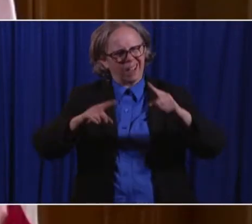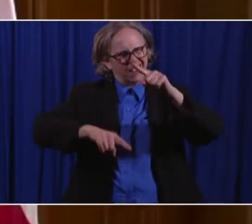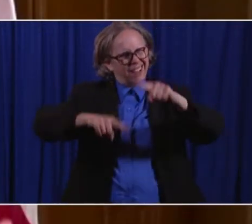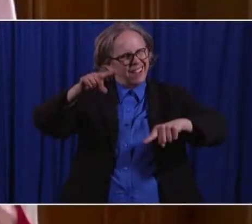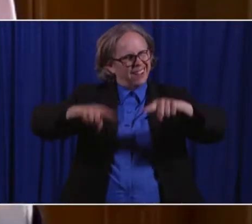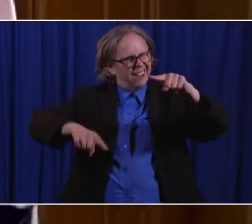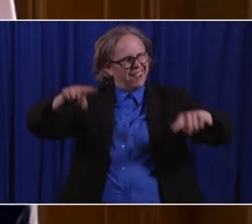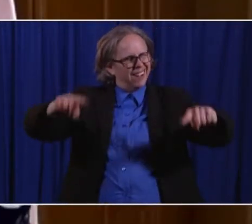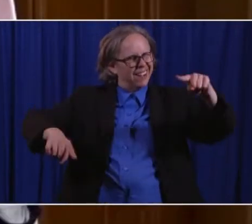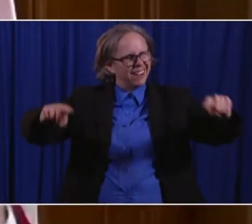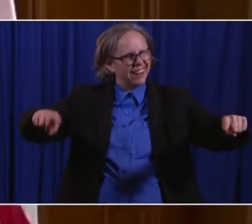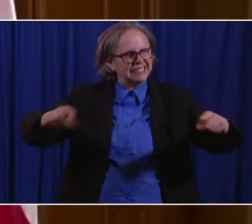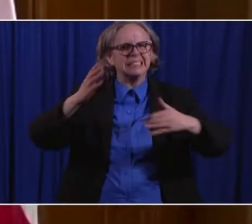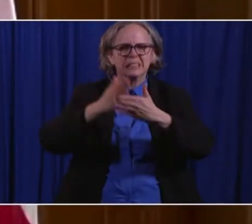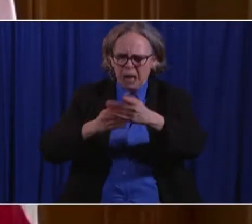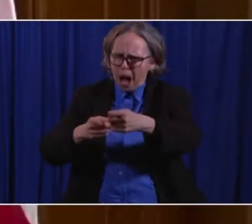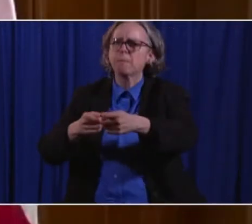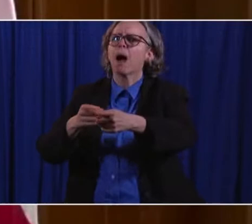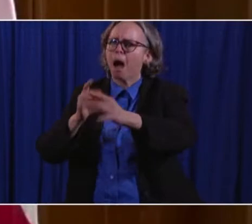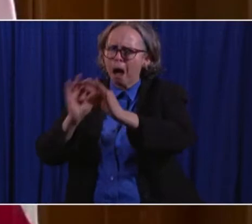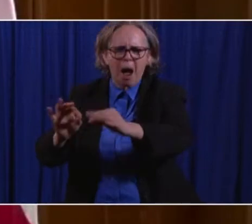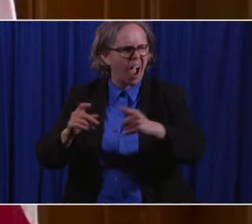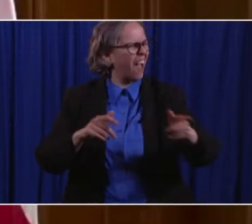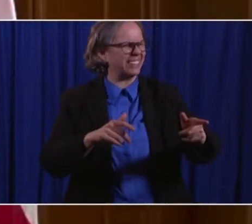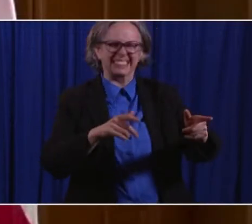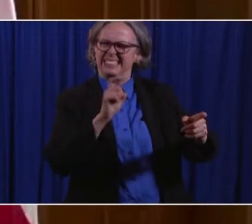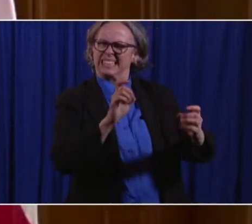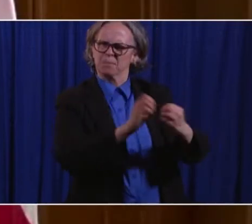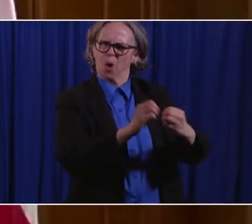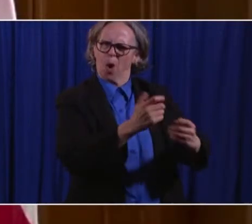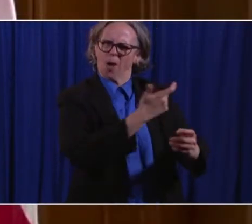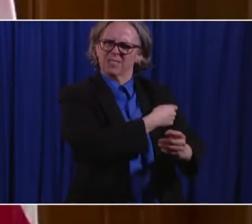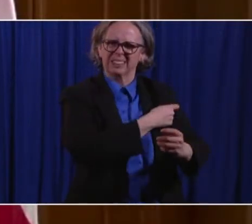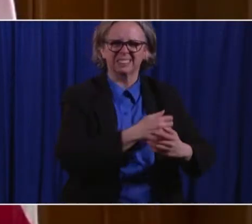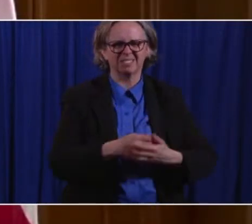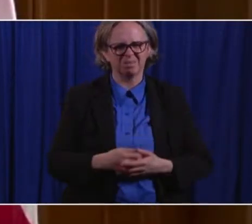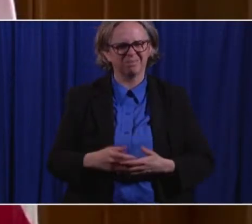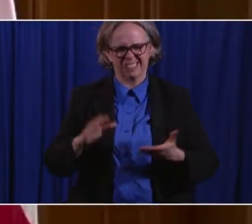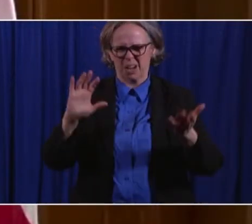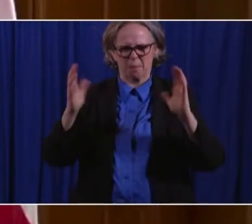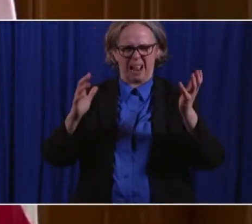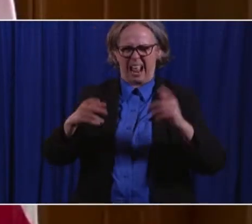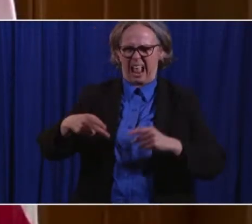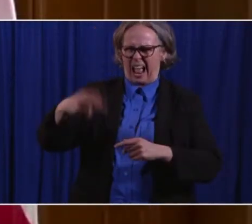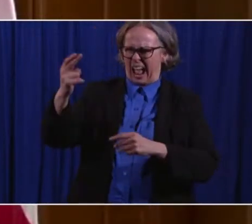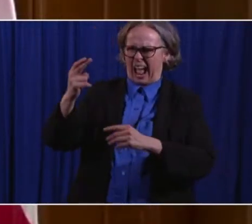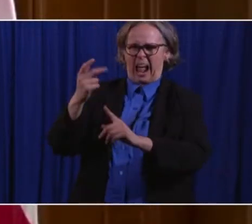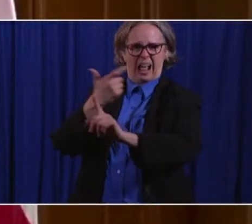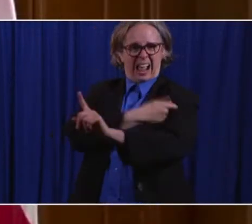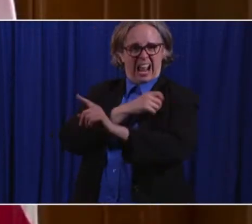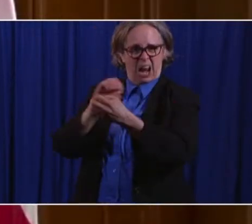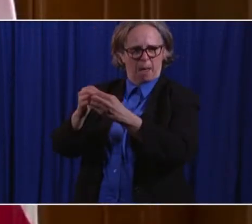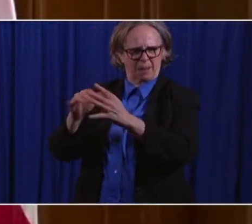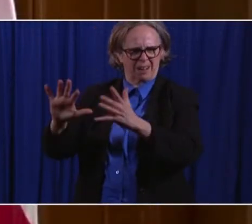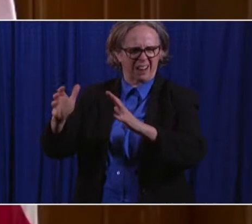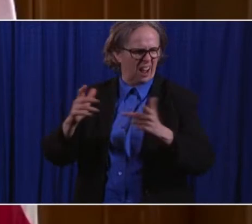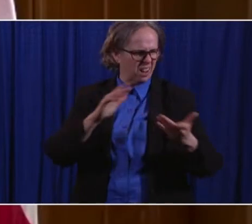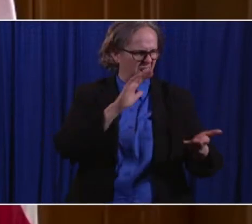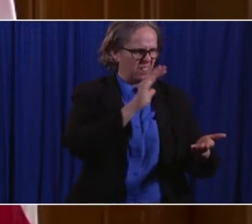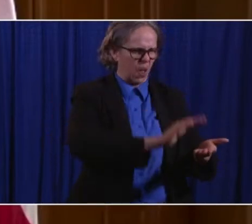top to the bottom, we are seeing quite a disparity between counties where it's a high level and counties where it's a much lower level. So,